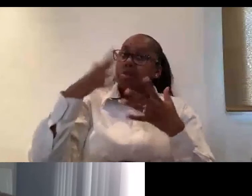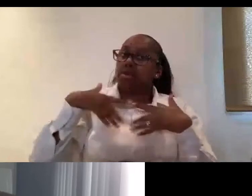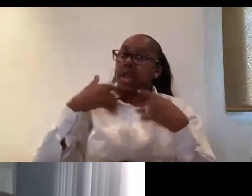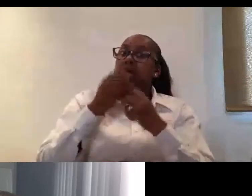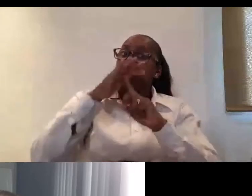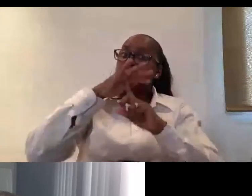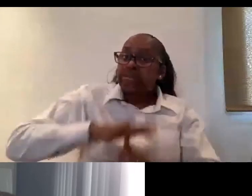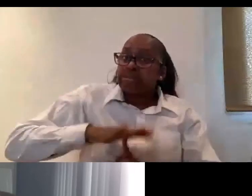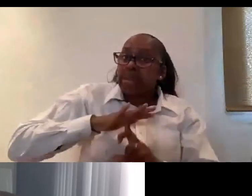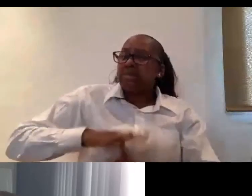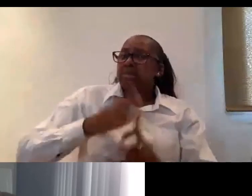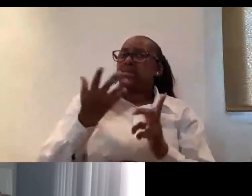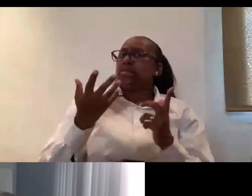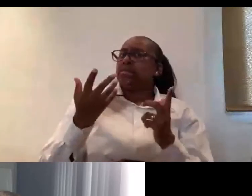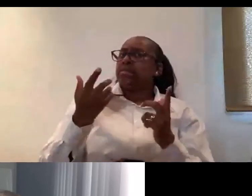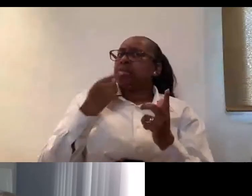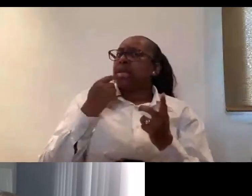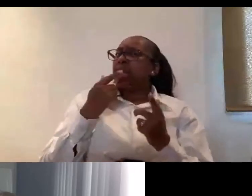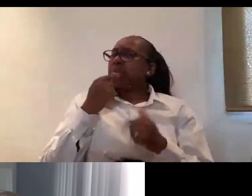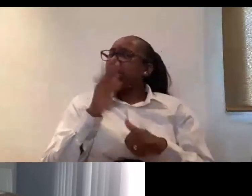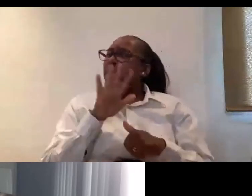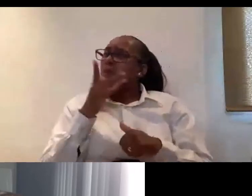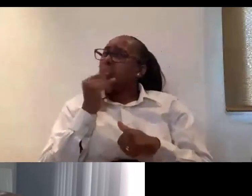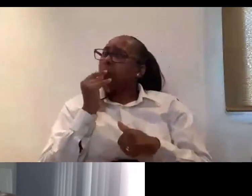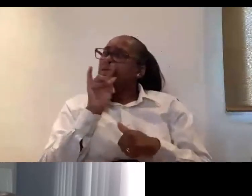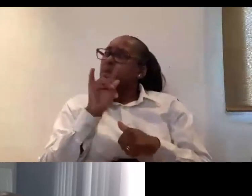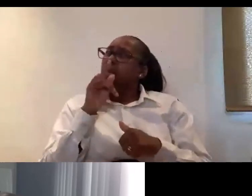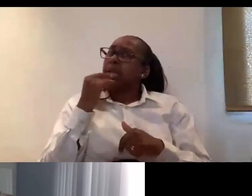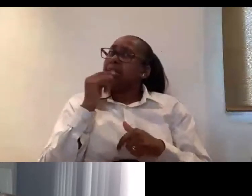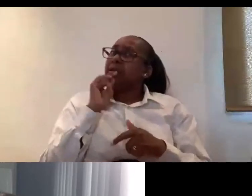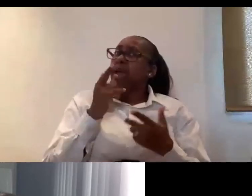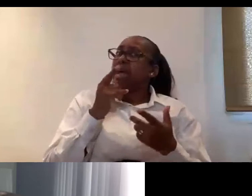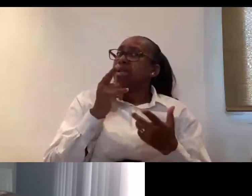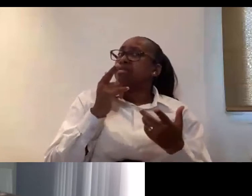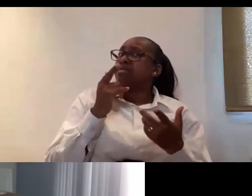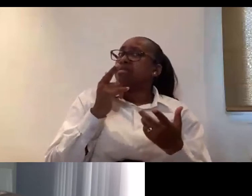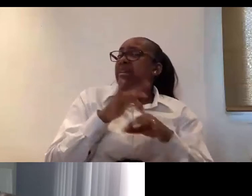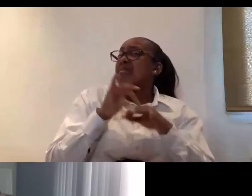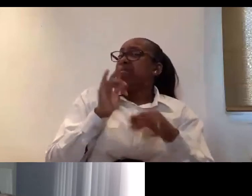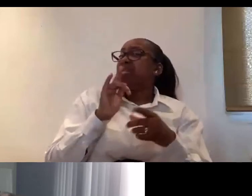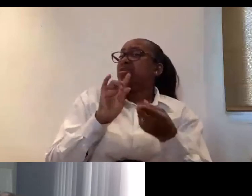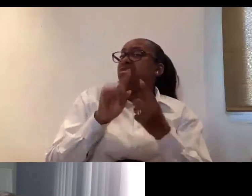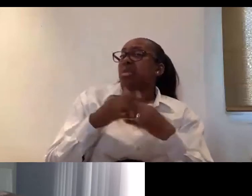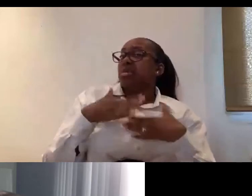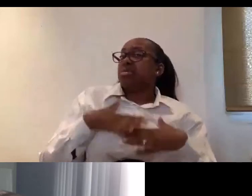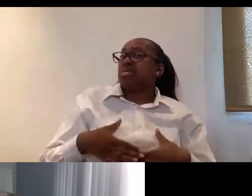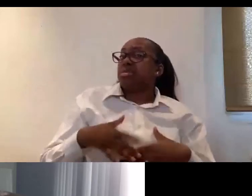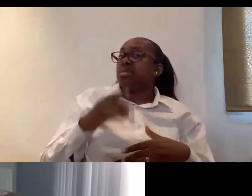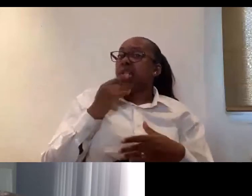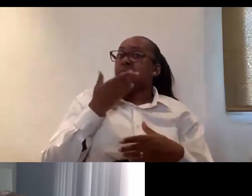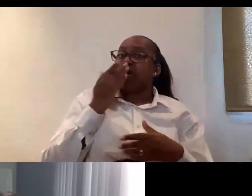severe depression in particular, there's a suggestion that it can impact your immune response, but there's no evidence that